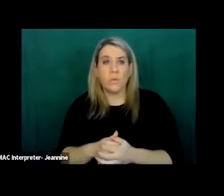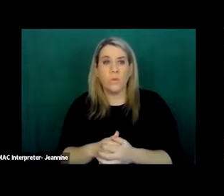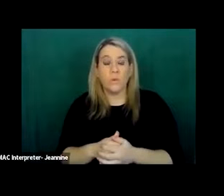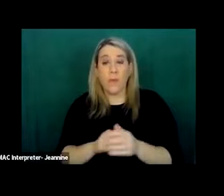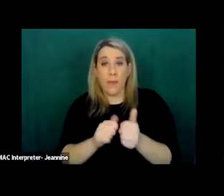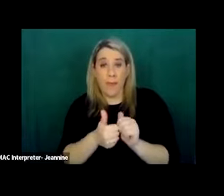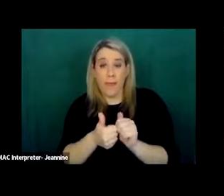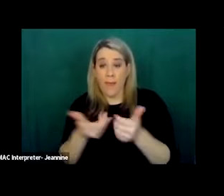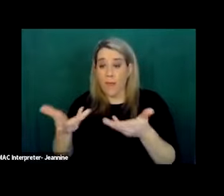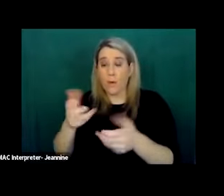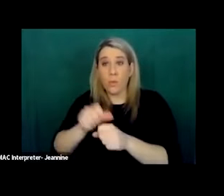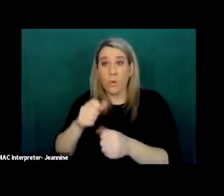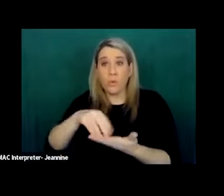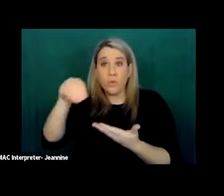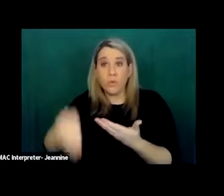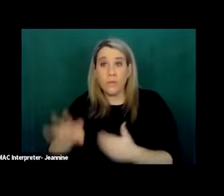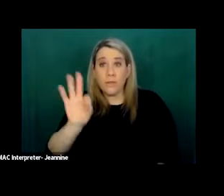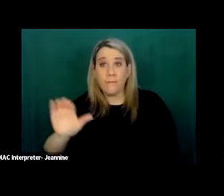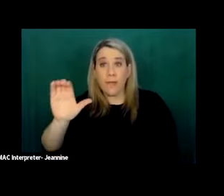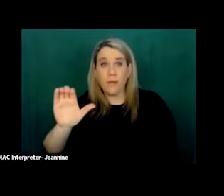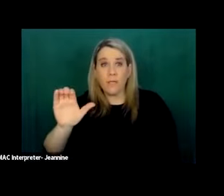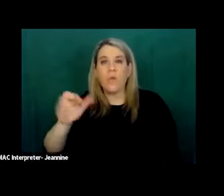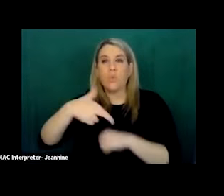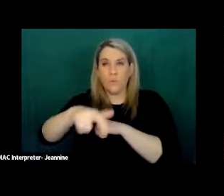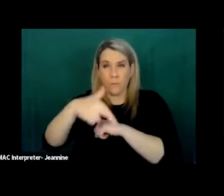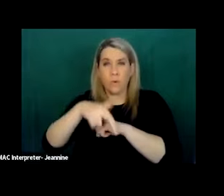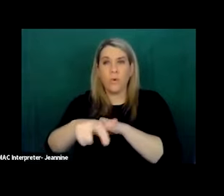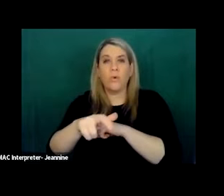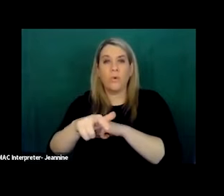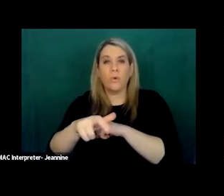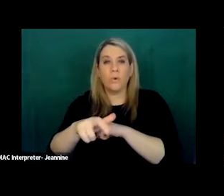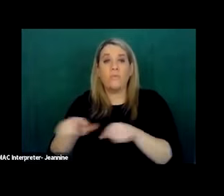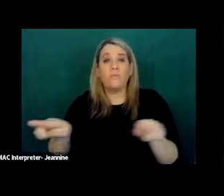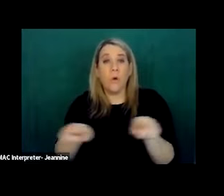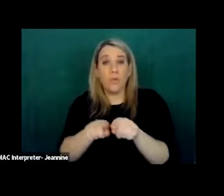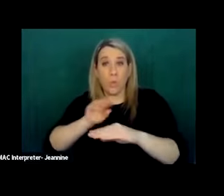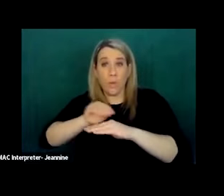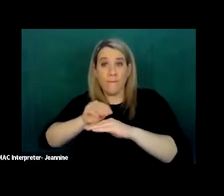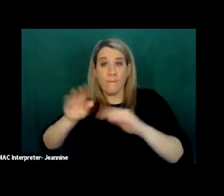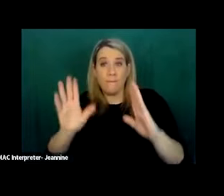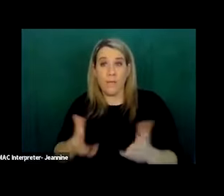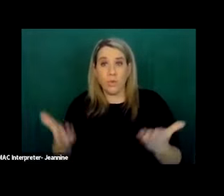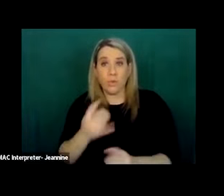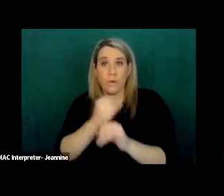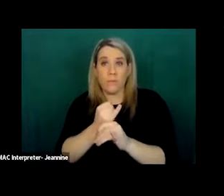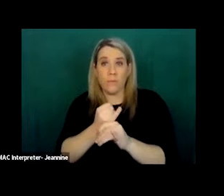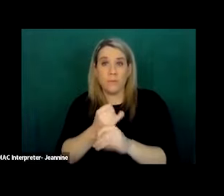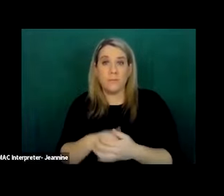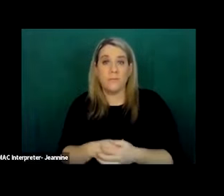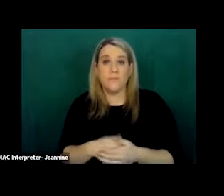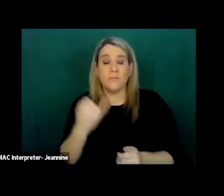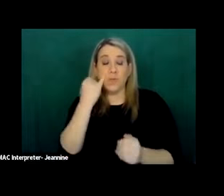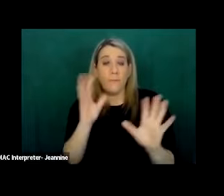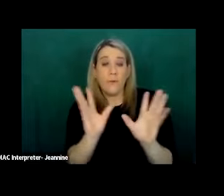we work with students and faculty is through referral. We also do this with advisors across the campus. So if you are meeting with